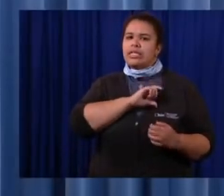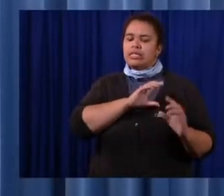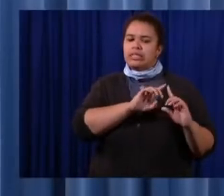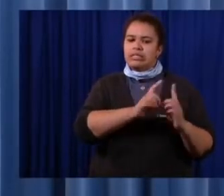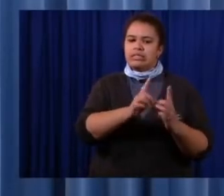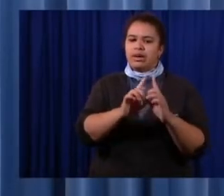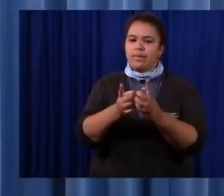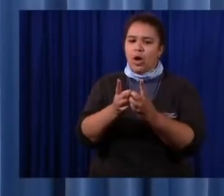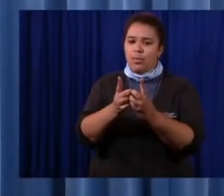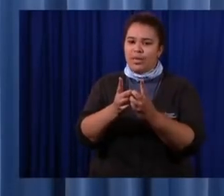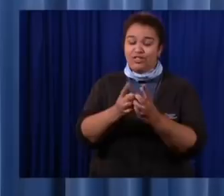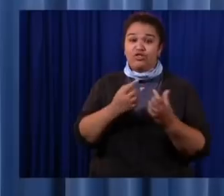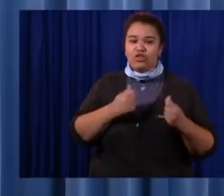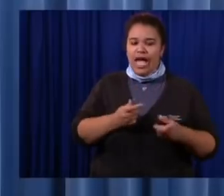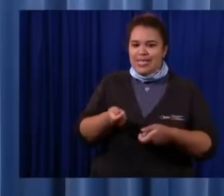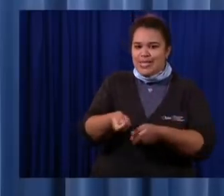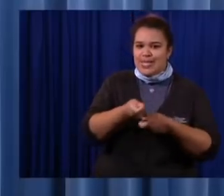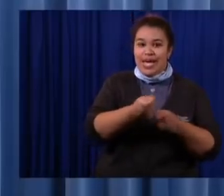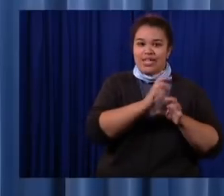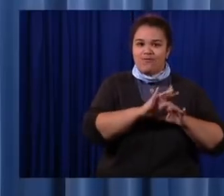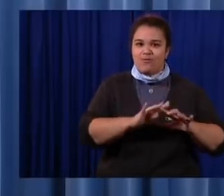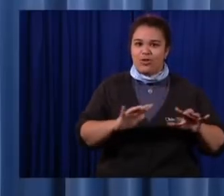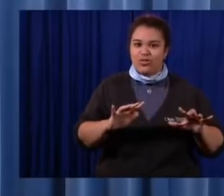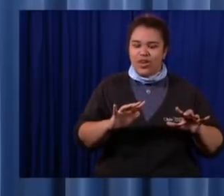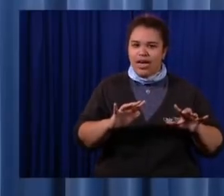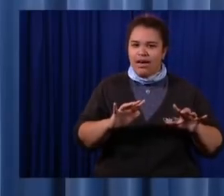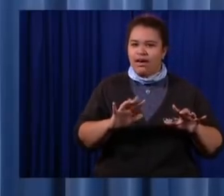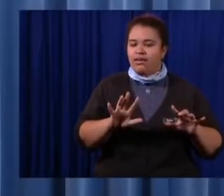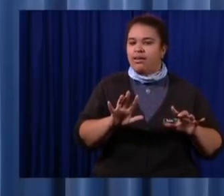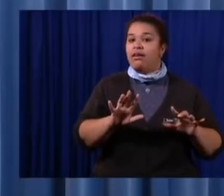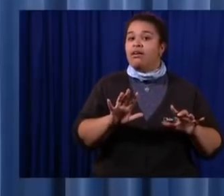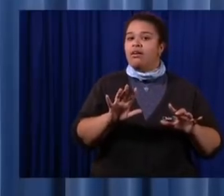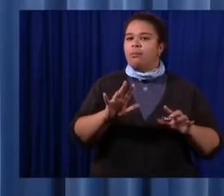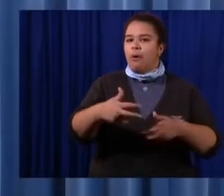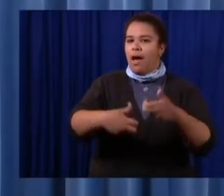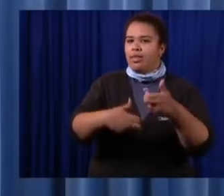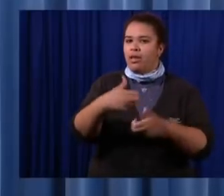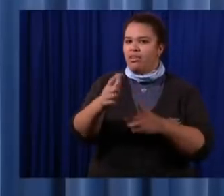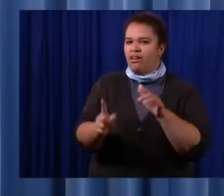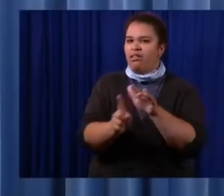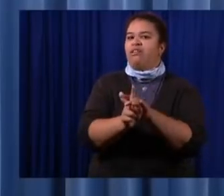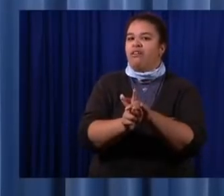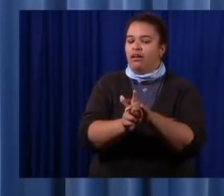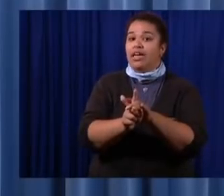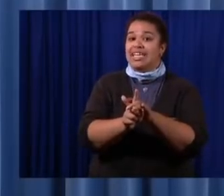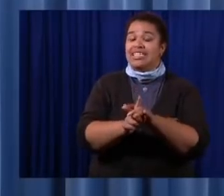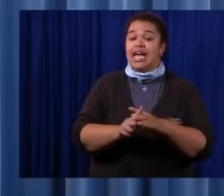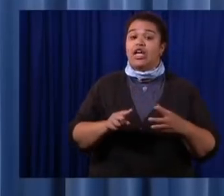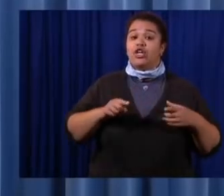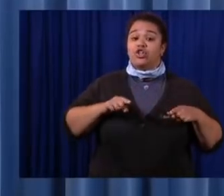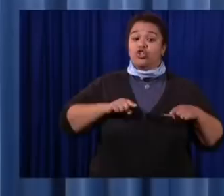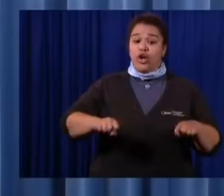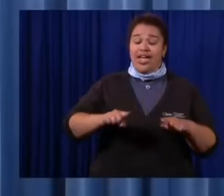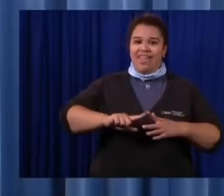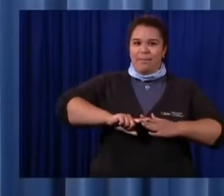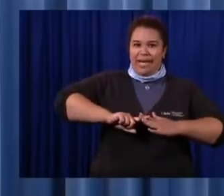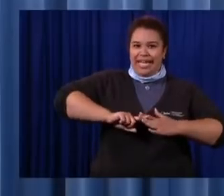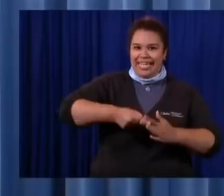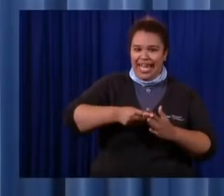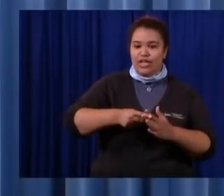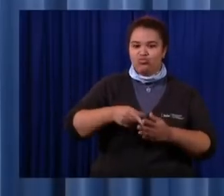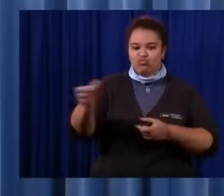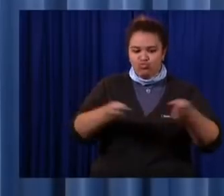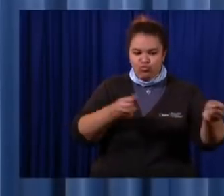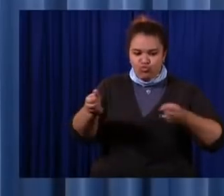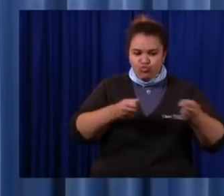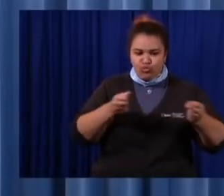fact that minority candidates are sometimes filtered out up front, whether through racially biased civil service exams or